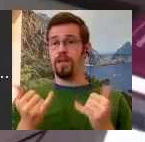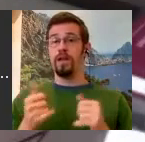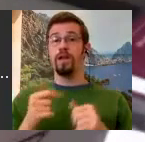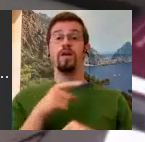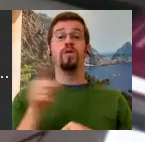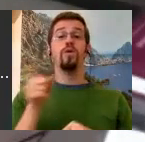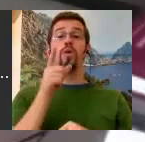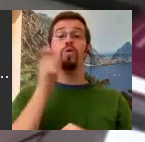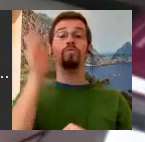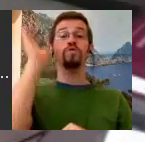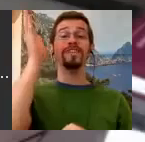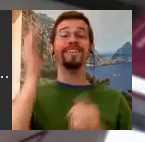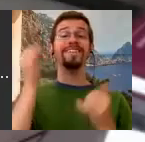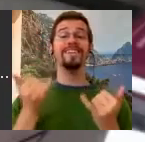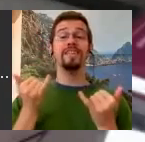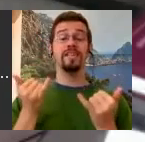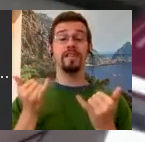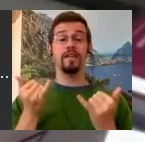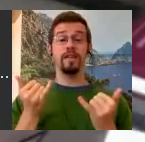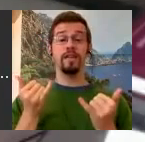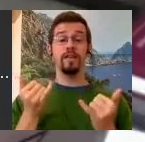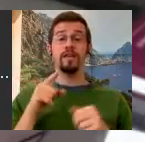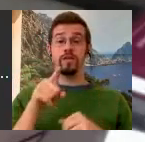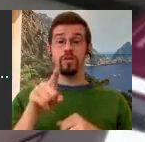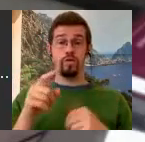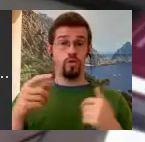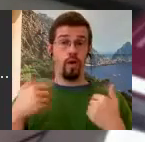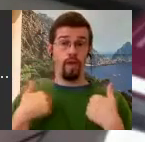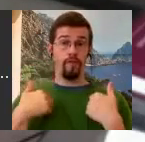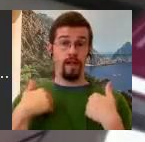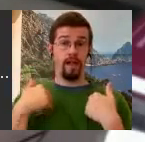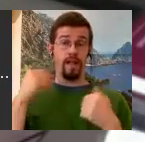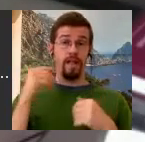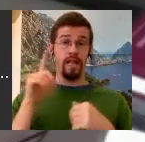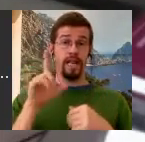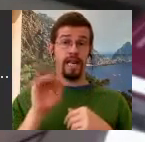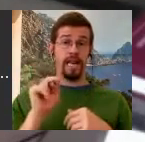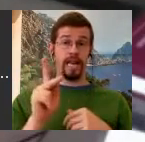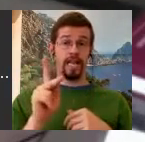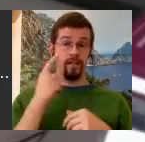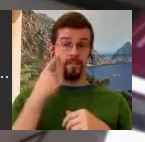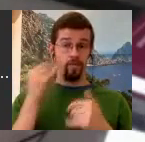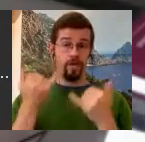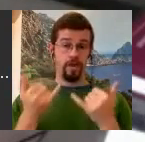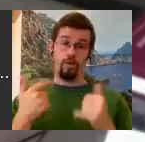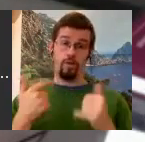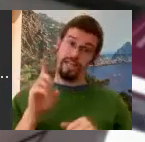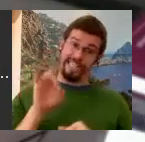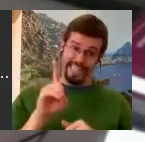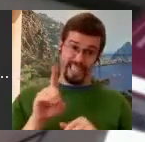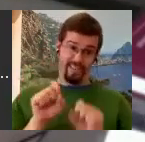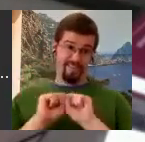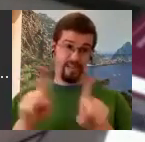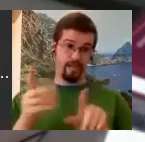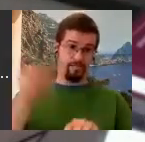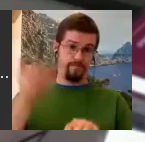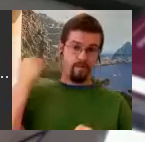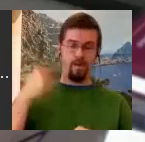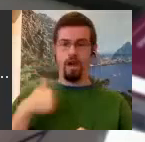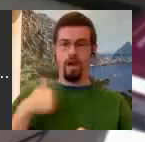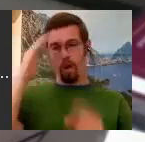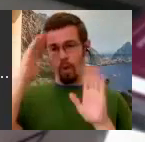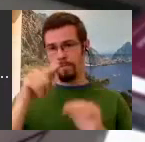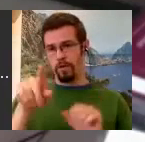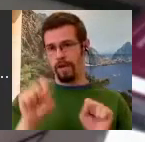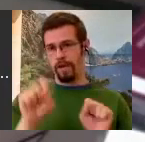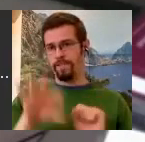presenting today, you have a presentation link just for day 2, and I hope we did send that to everybody. I hope you can find it. So